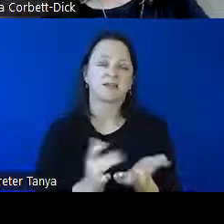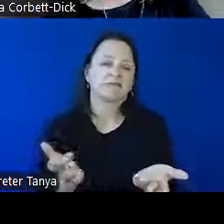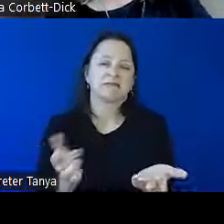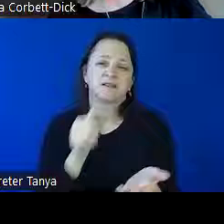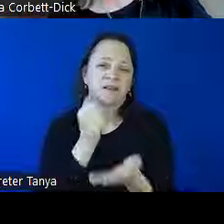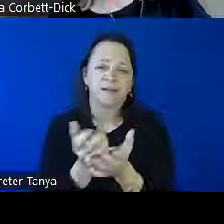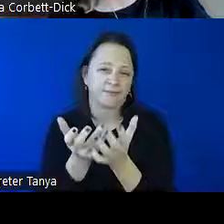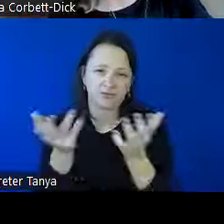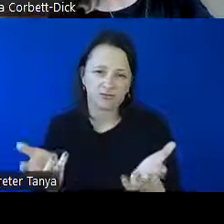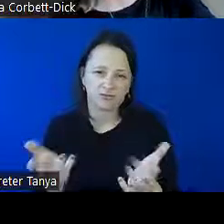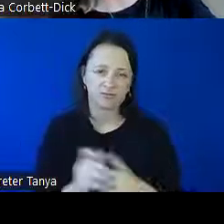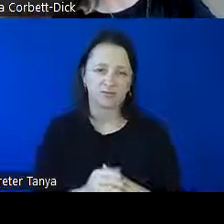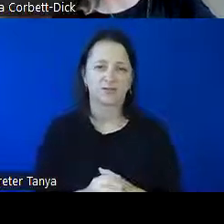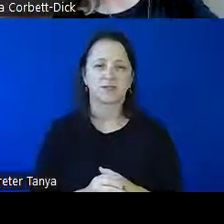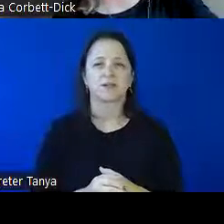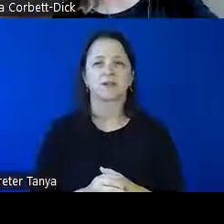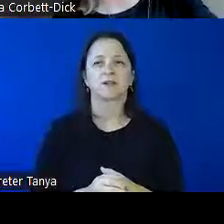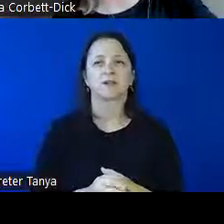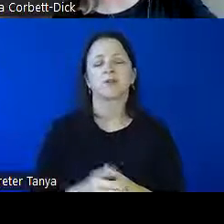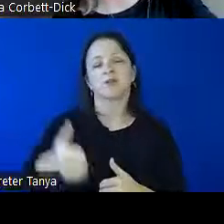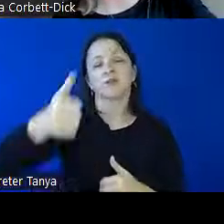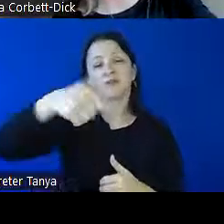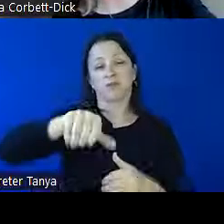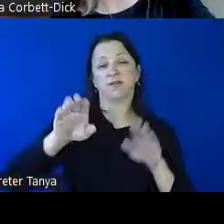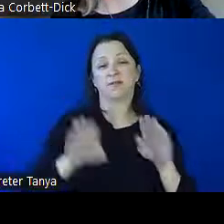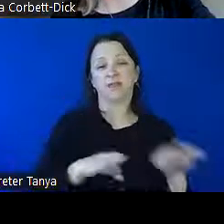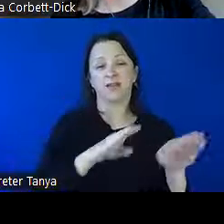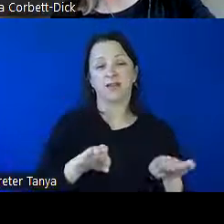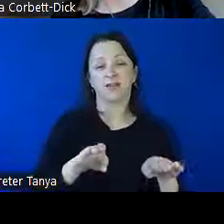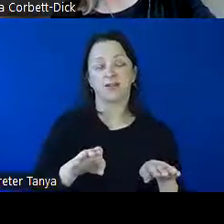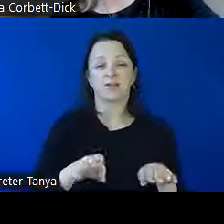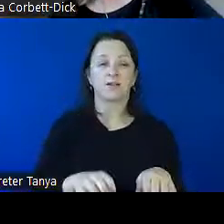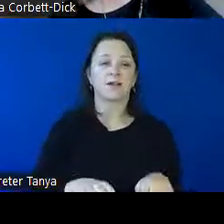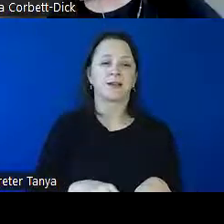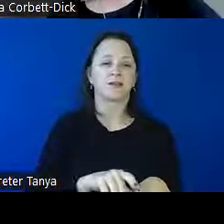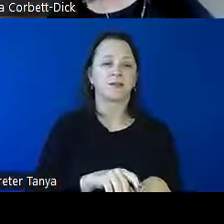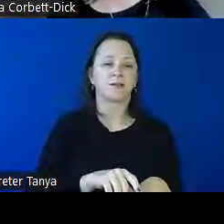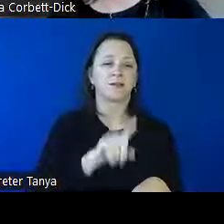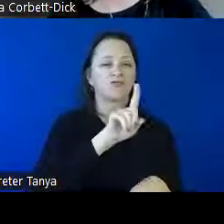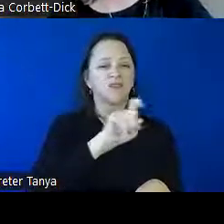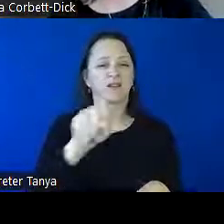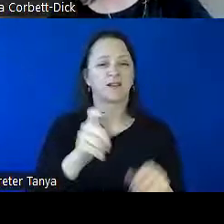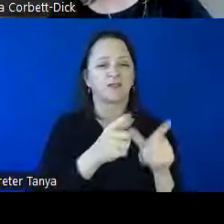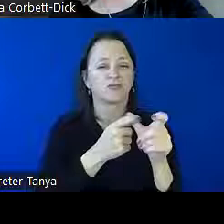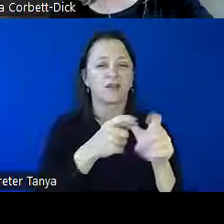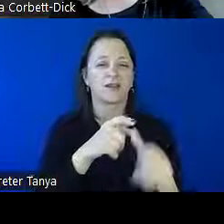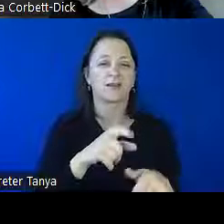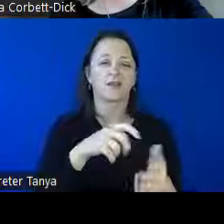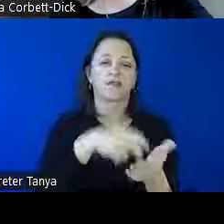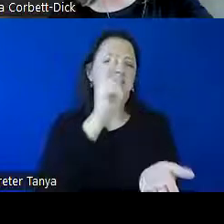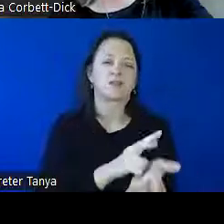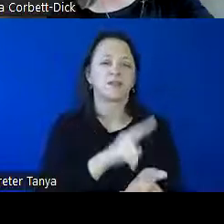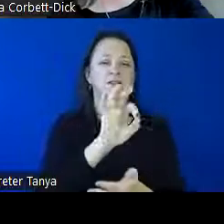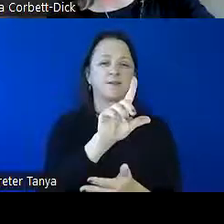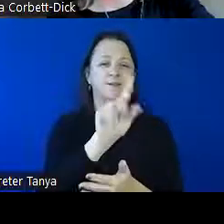medication. Refusing behaviors like flopping or running, slow learning is not improved with